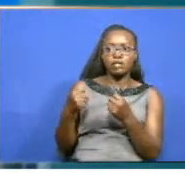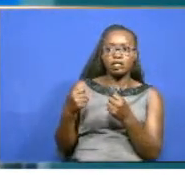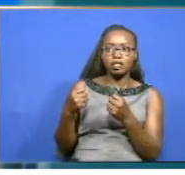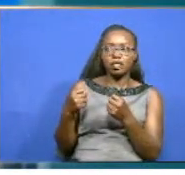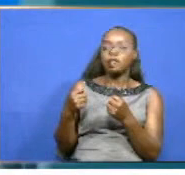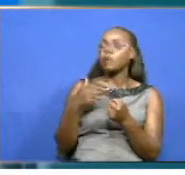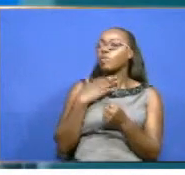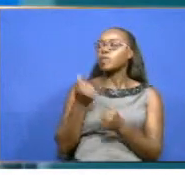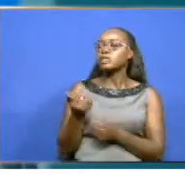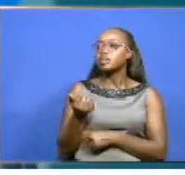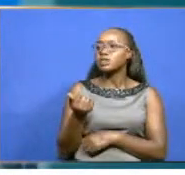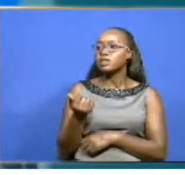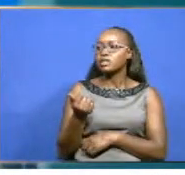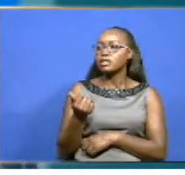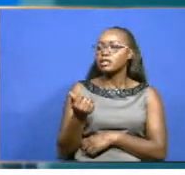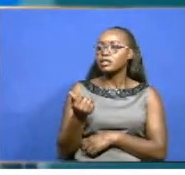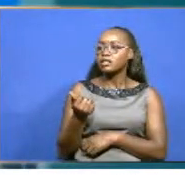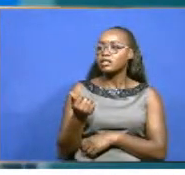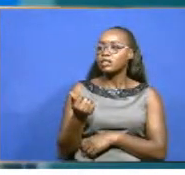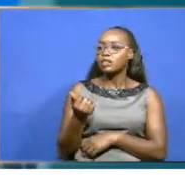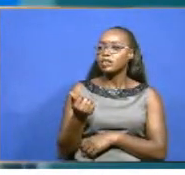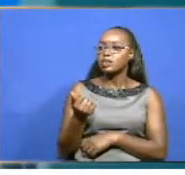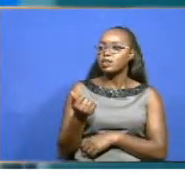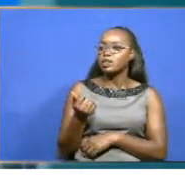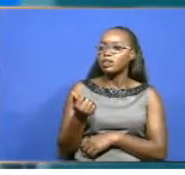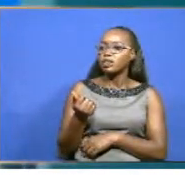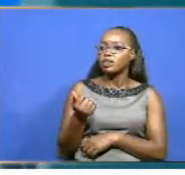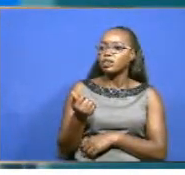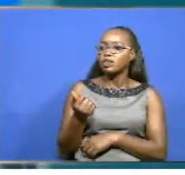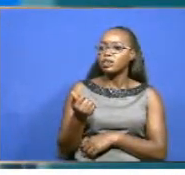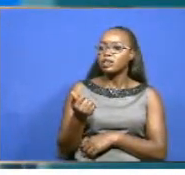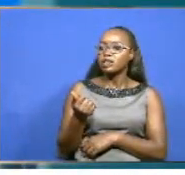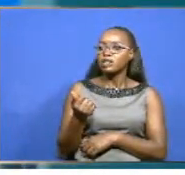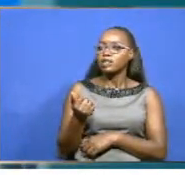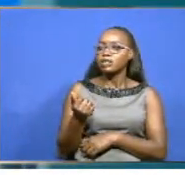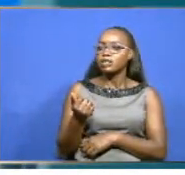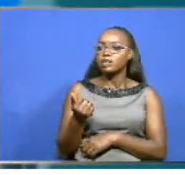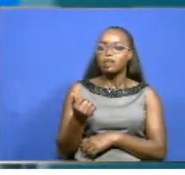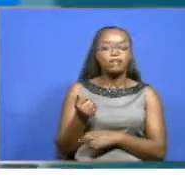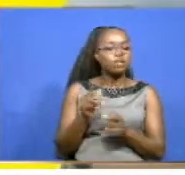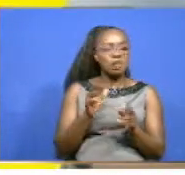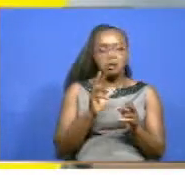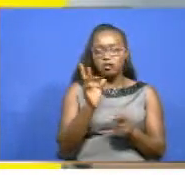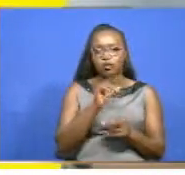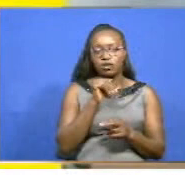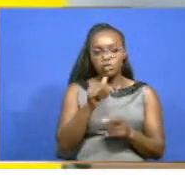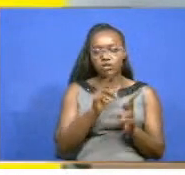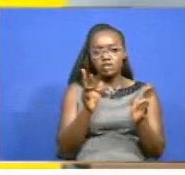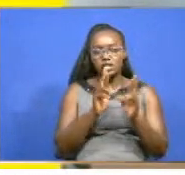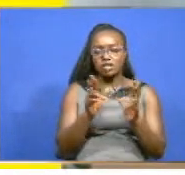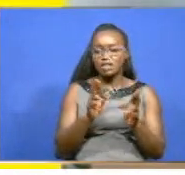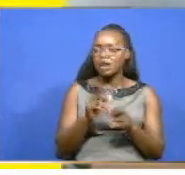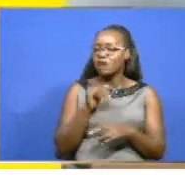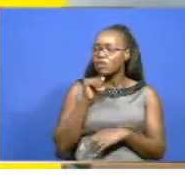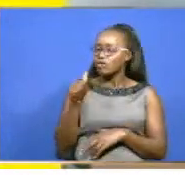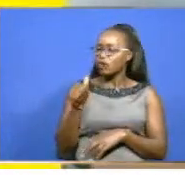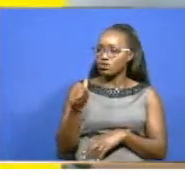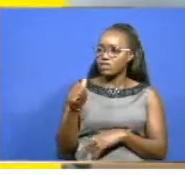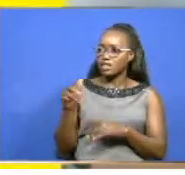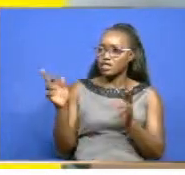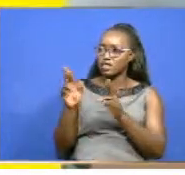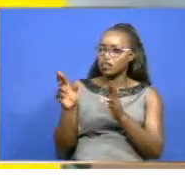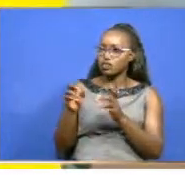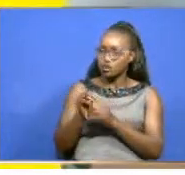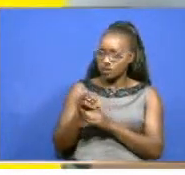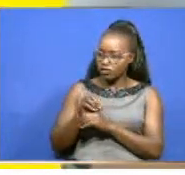it. One place that I really liked, to so be frank with you. So you're saying we were not ready to devolve health? We it were shouldn't not, have We were happened. Not ready